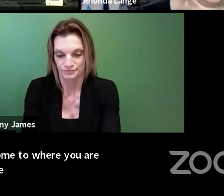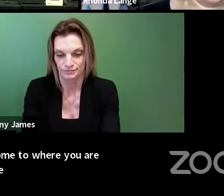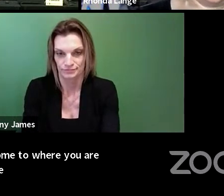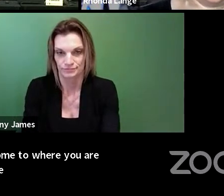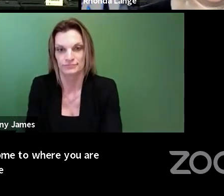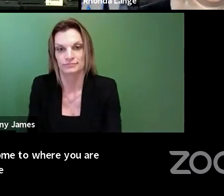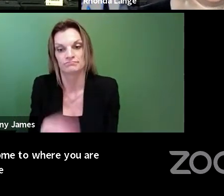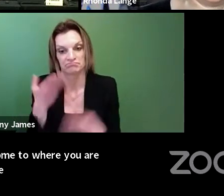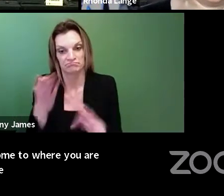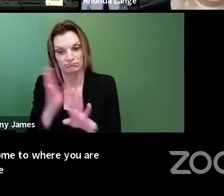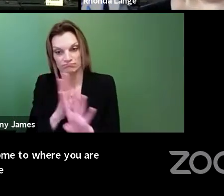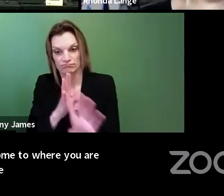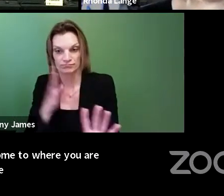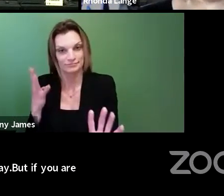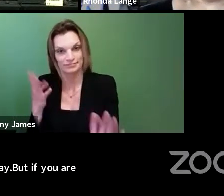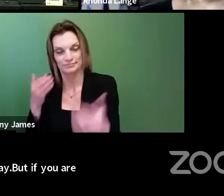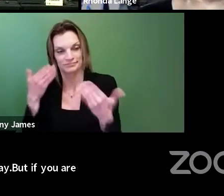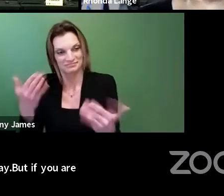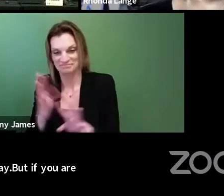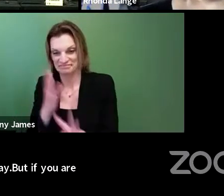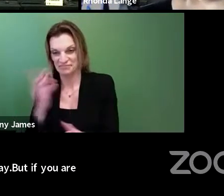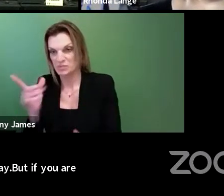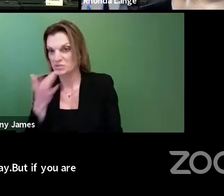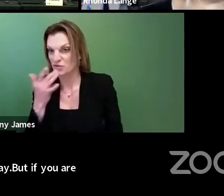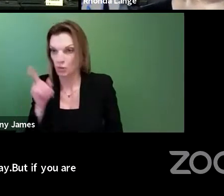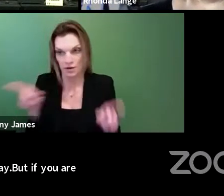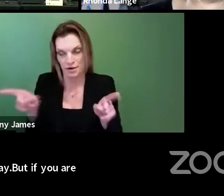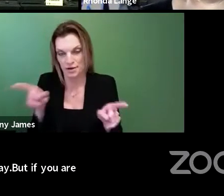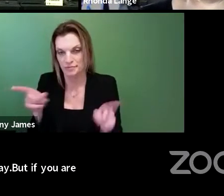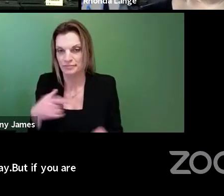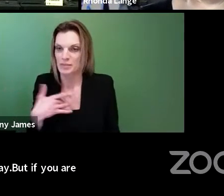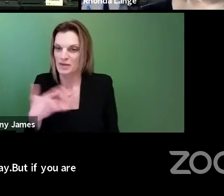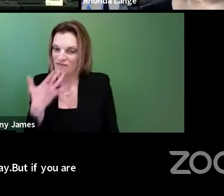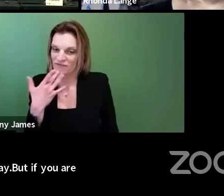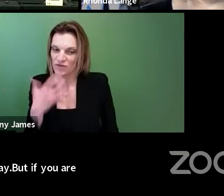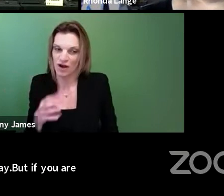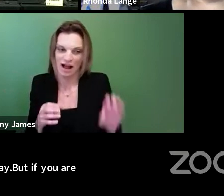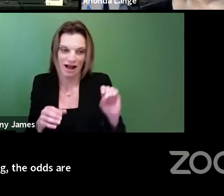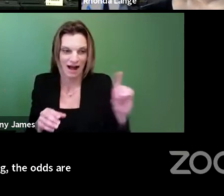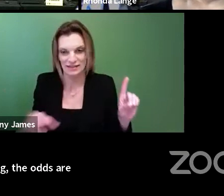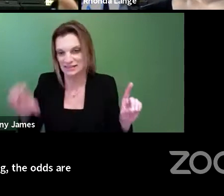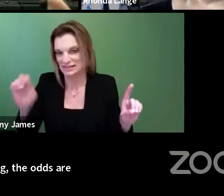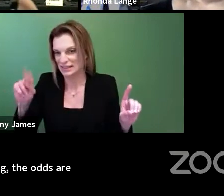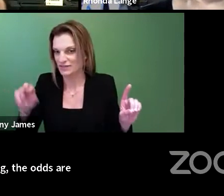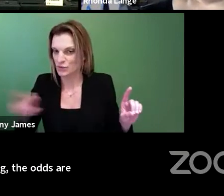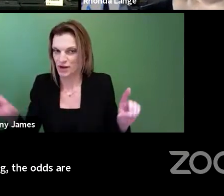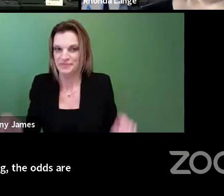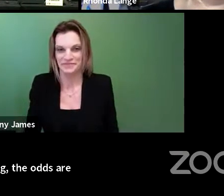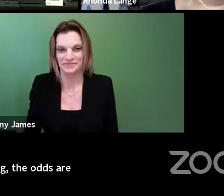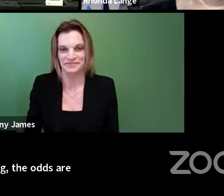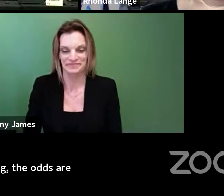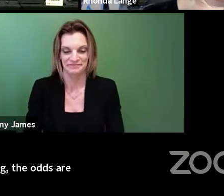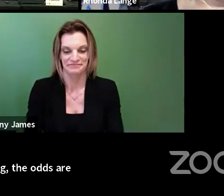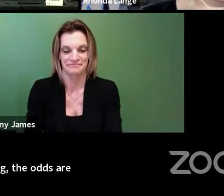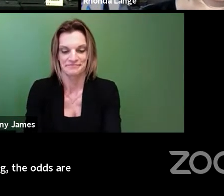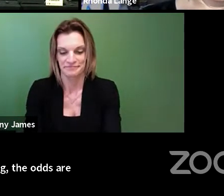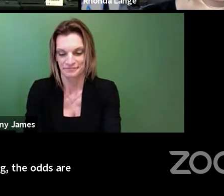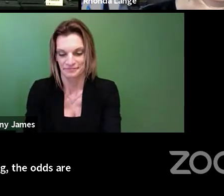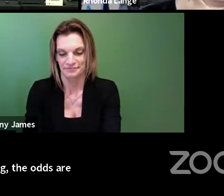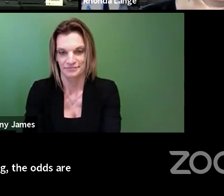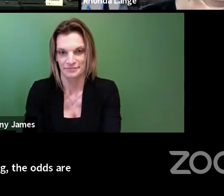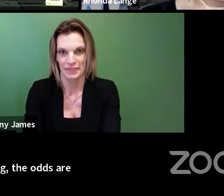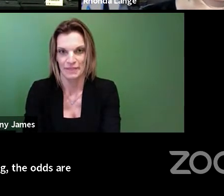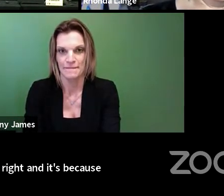already dancing and moving, the odds are on the left, the evens are on the right. And it's because we're keeping